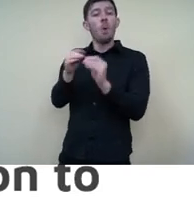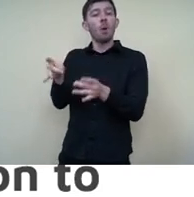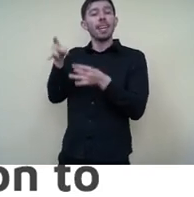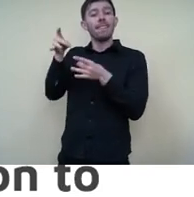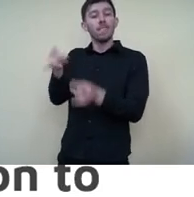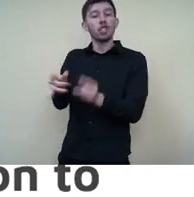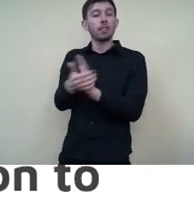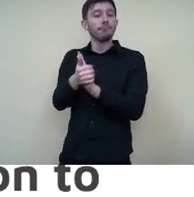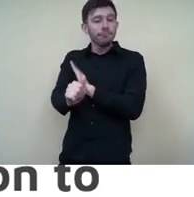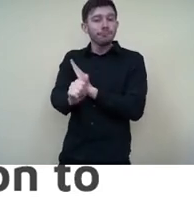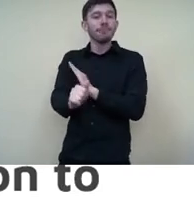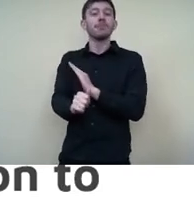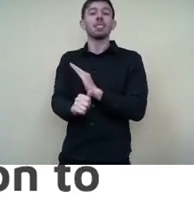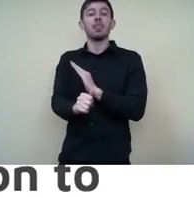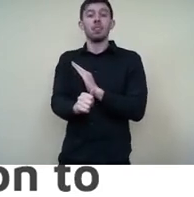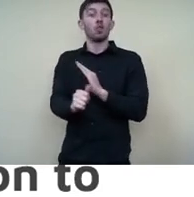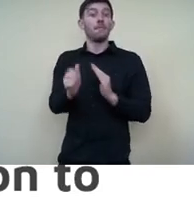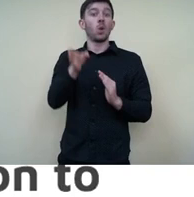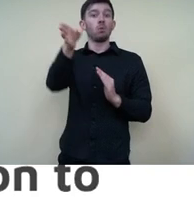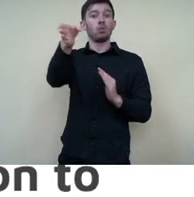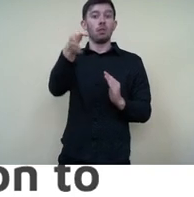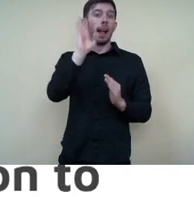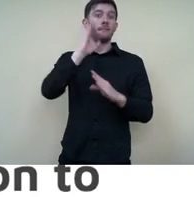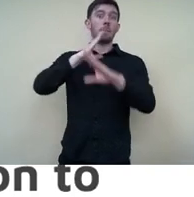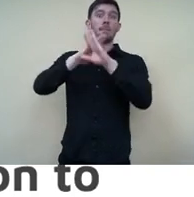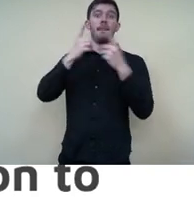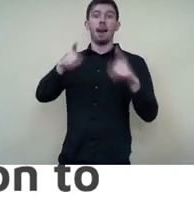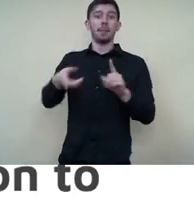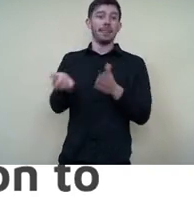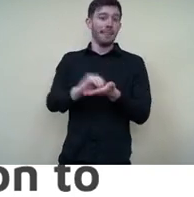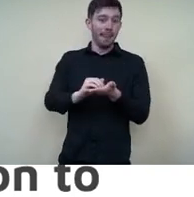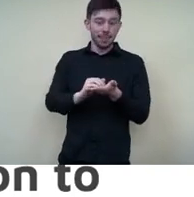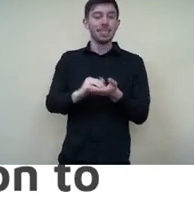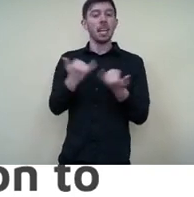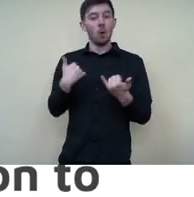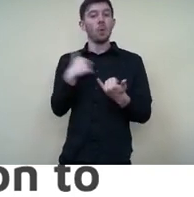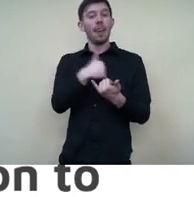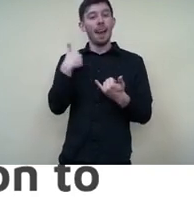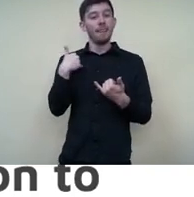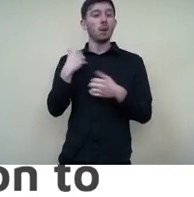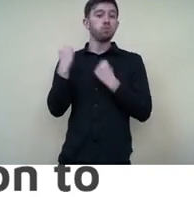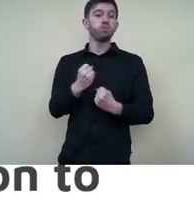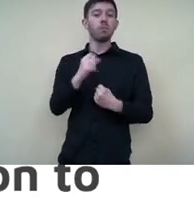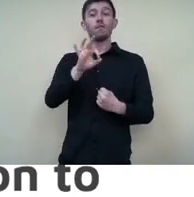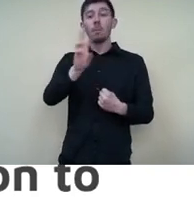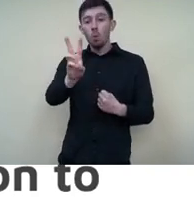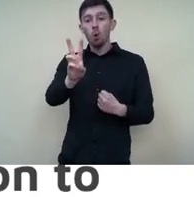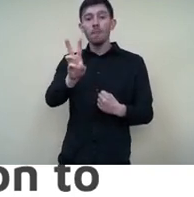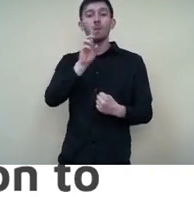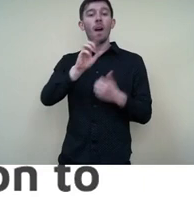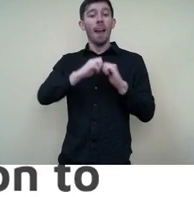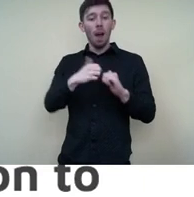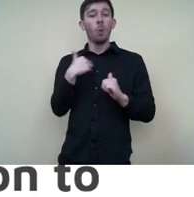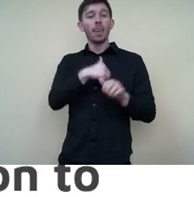in future, pandemics, God forbid this ever happens again, but this sets the framework, an unprecedented framework for how we can